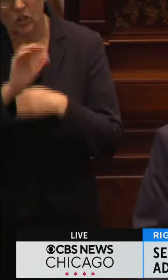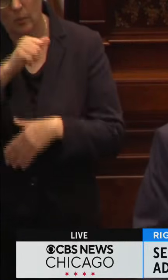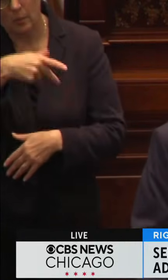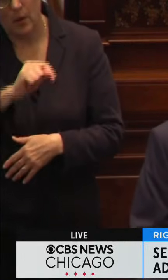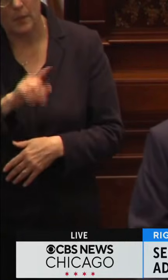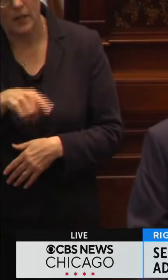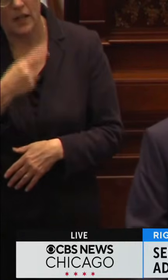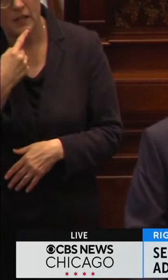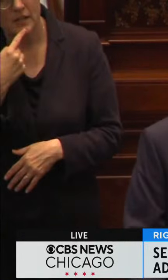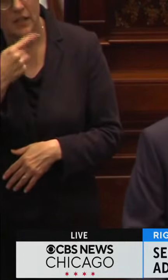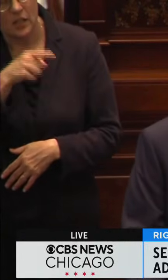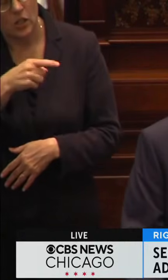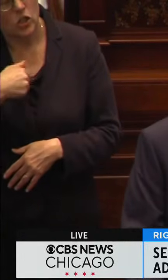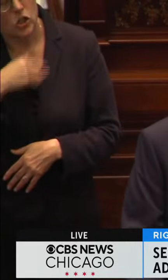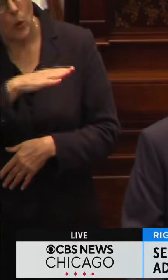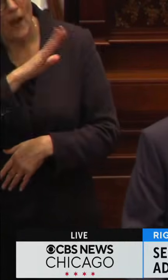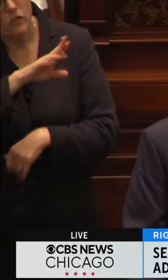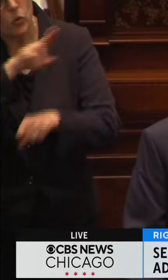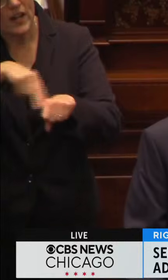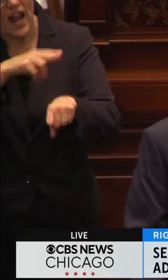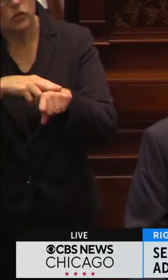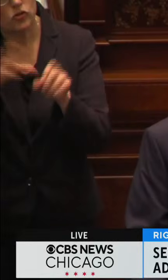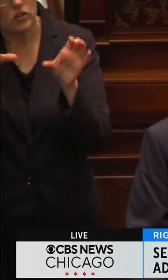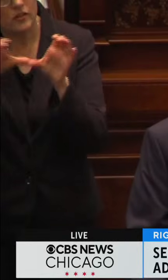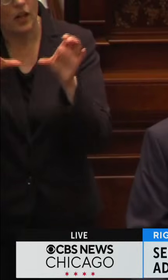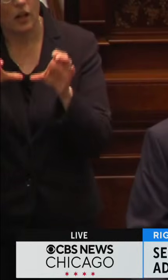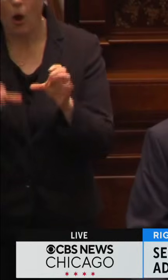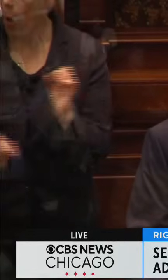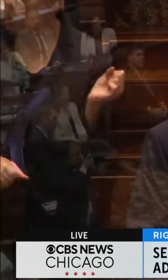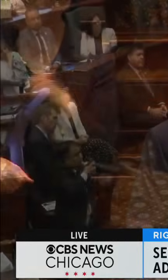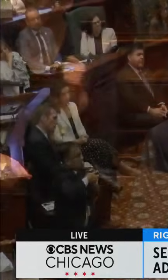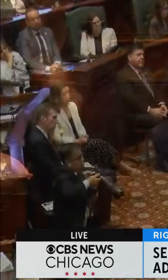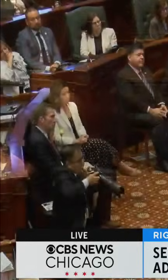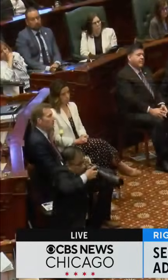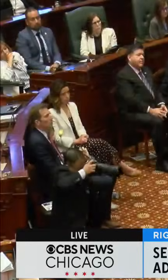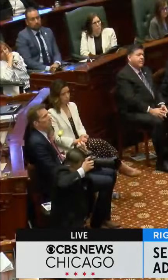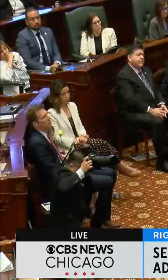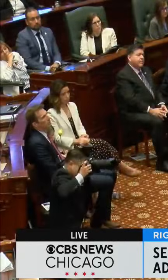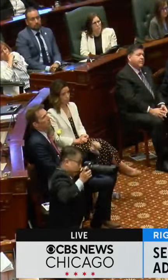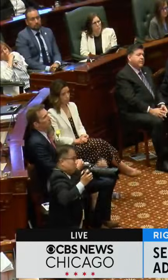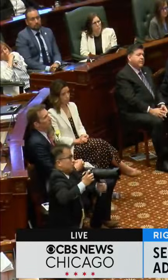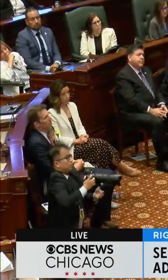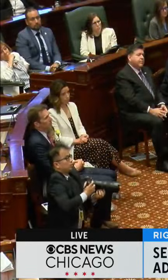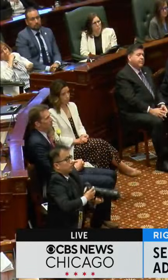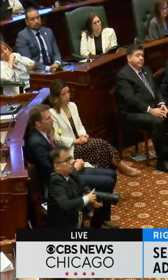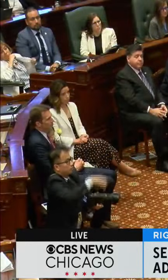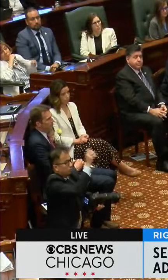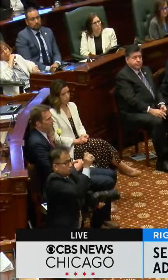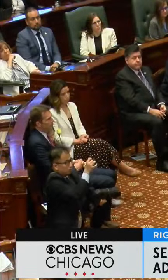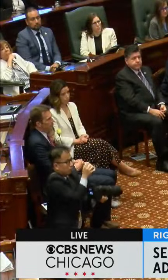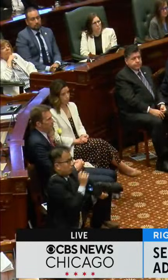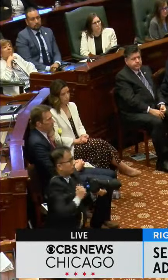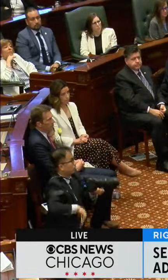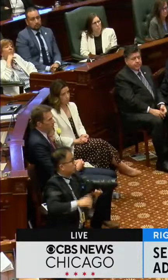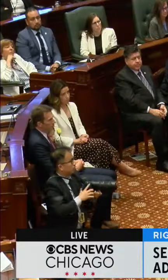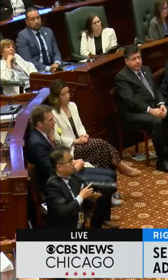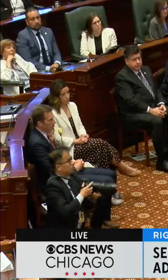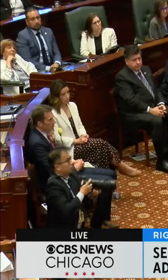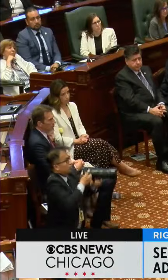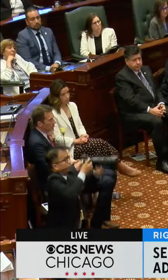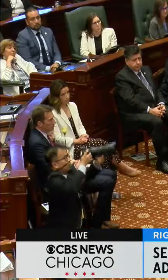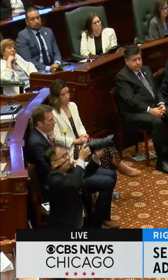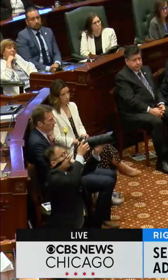have your naturalization certificate? Oh, sure, she said, I know where that is. I'd never seen it before. She had